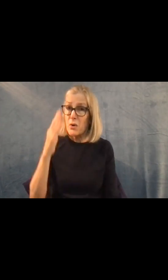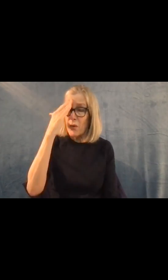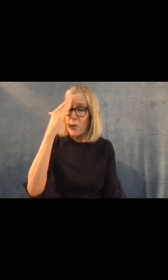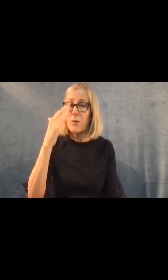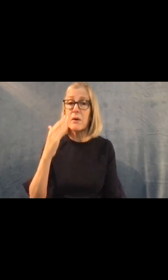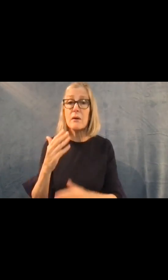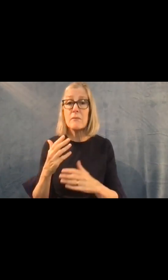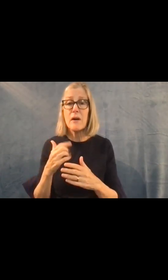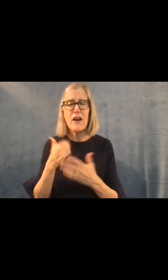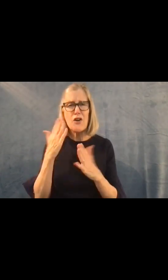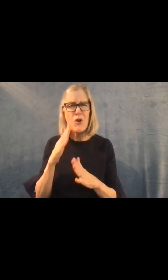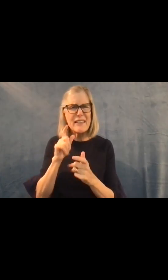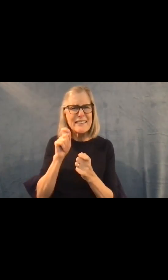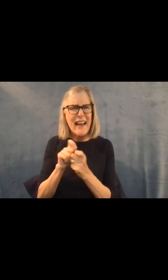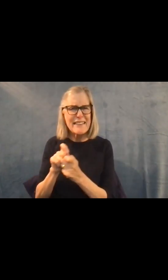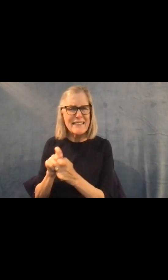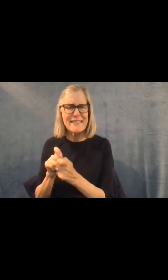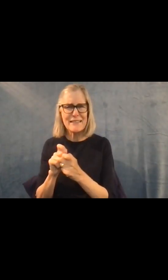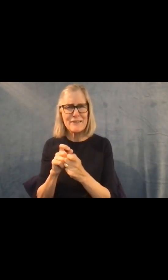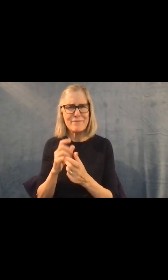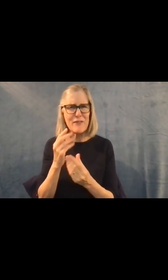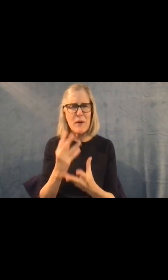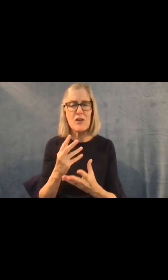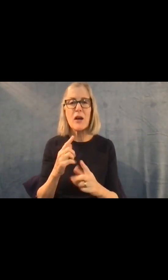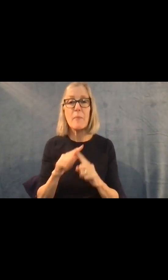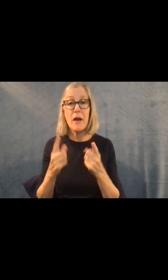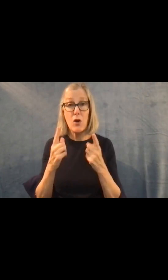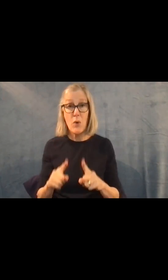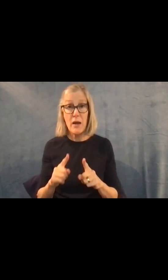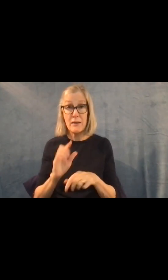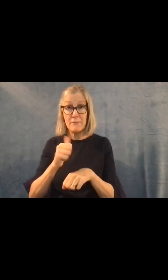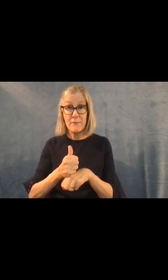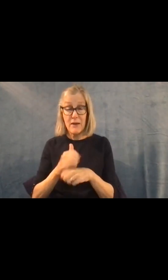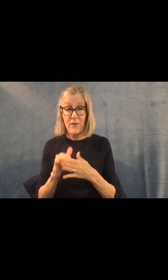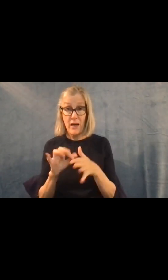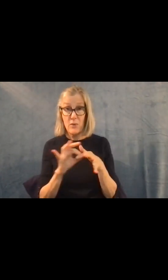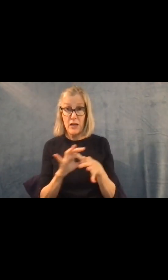know the semantics of it, but all I know is that when that relationship is established, they figure out a